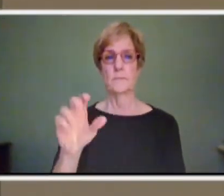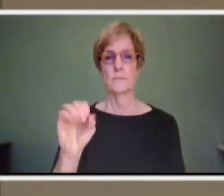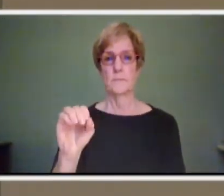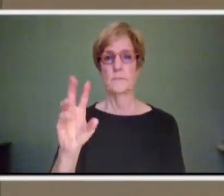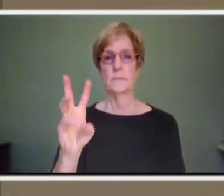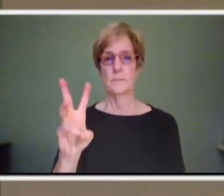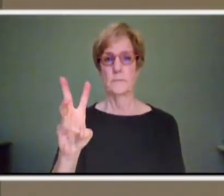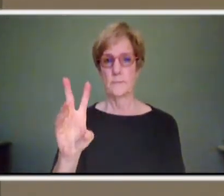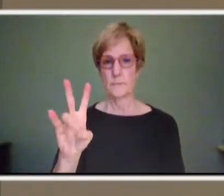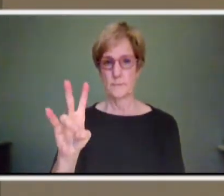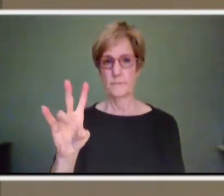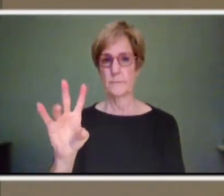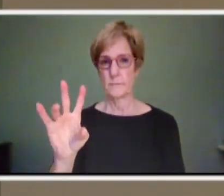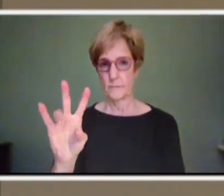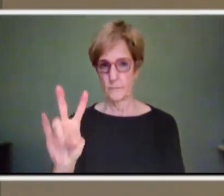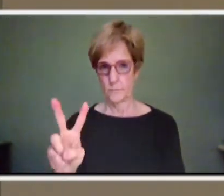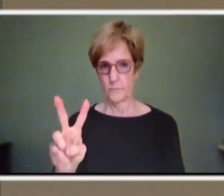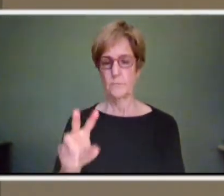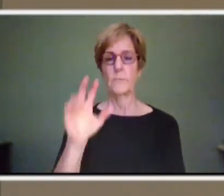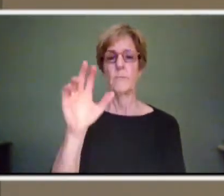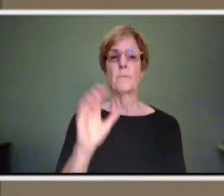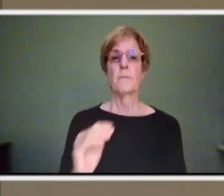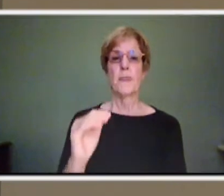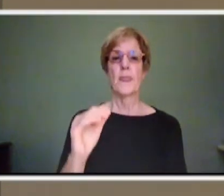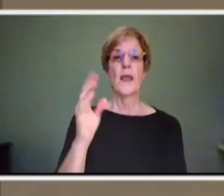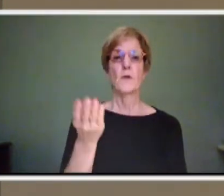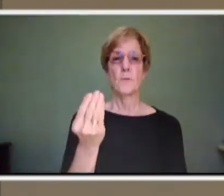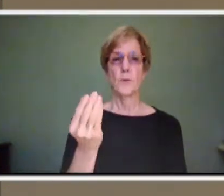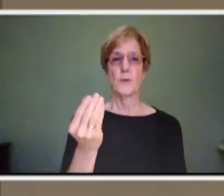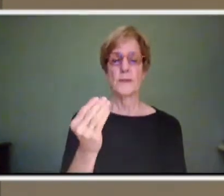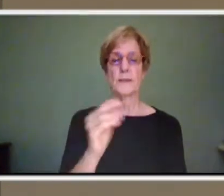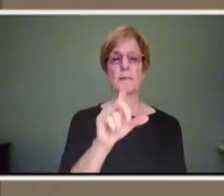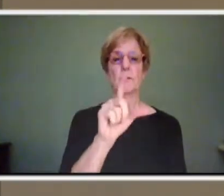2022-072. And item number 14, petition